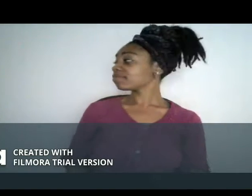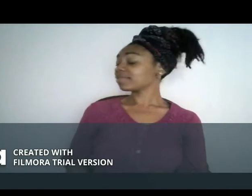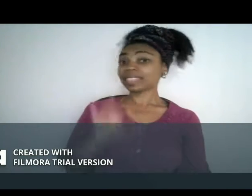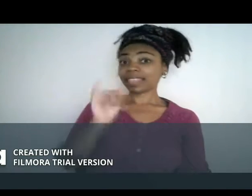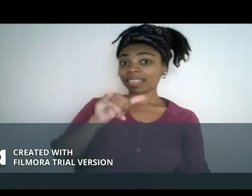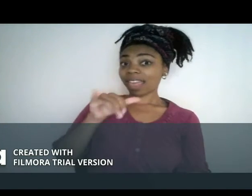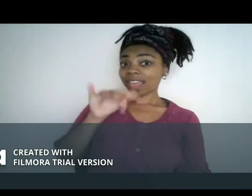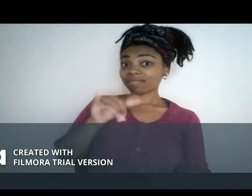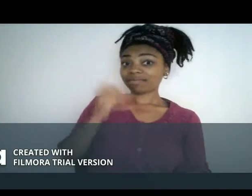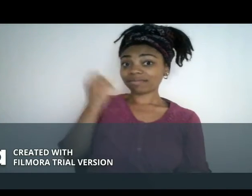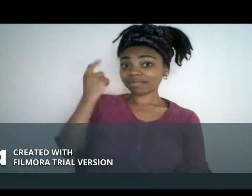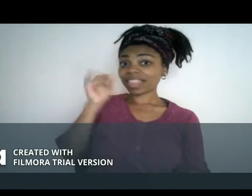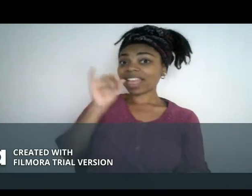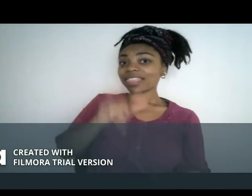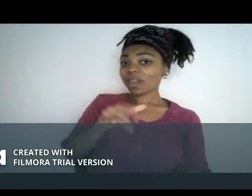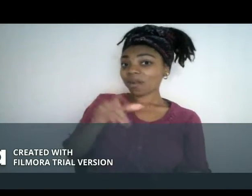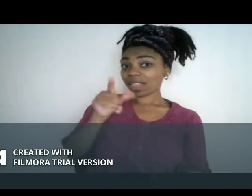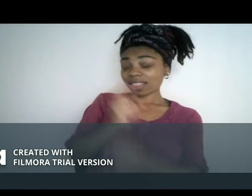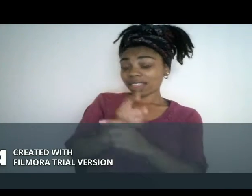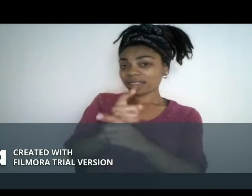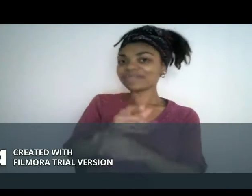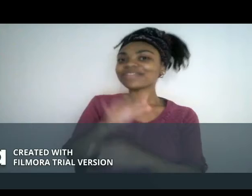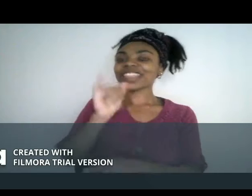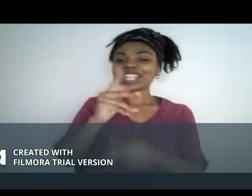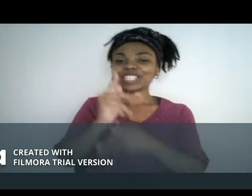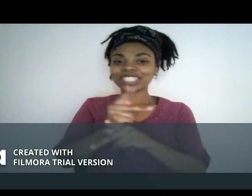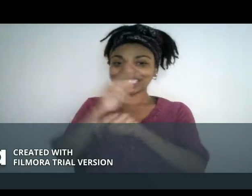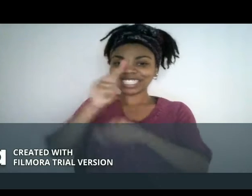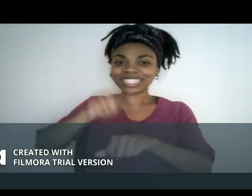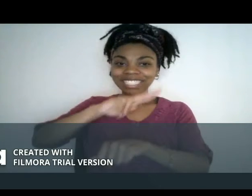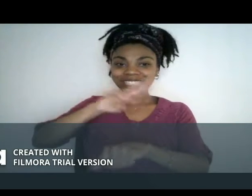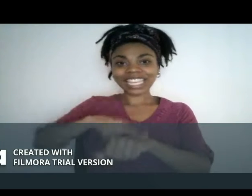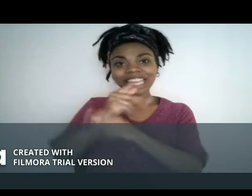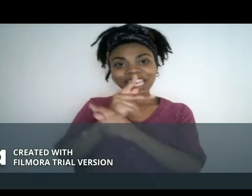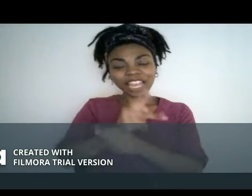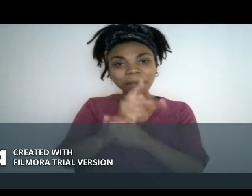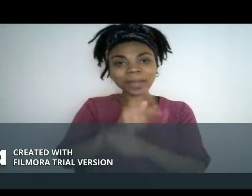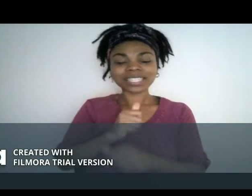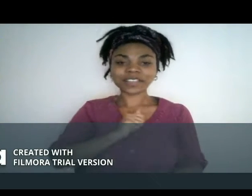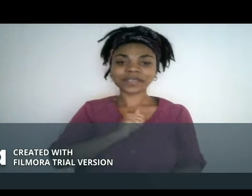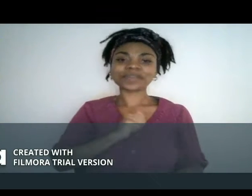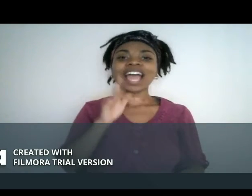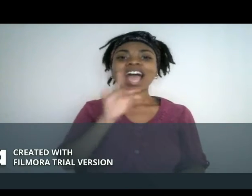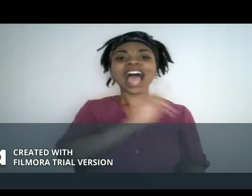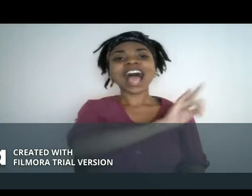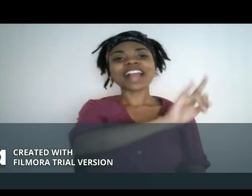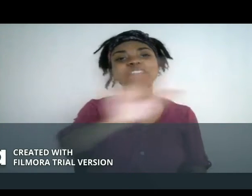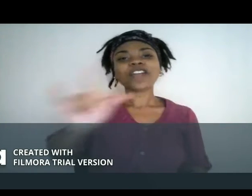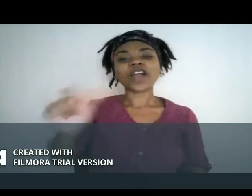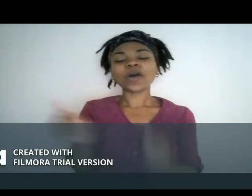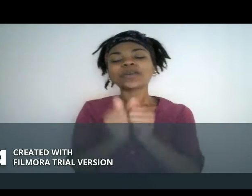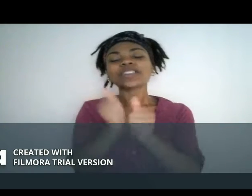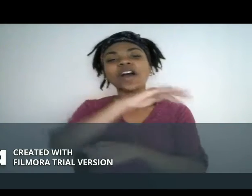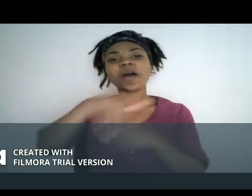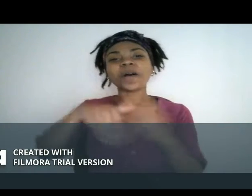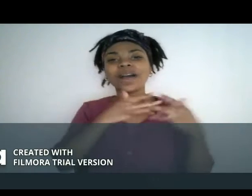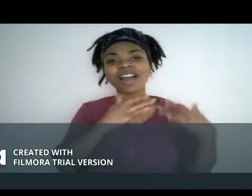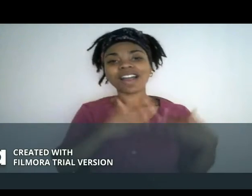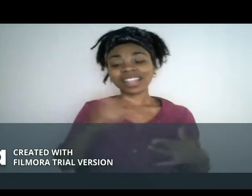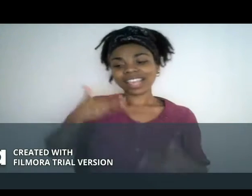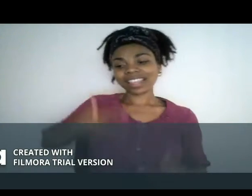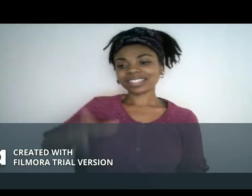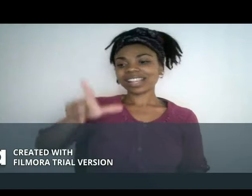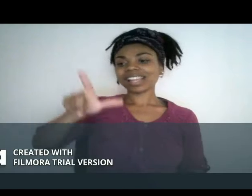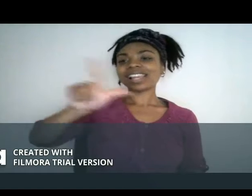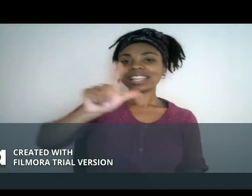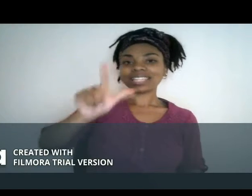see that right there? That's taking care and nurturing myself. I love you all with all my heart. This is Lisa